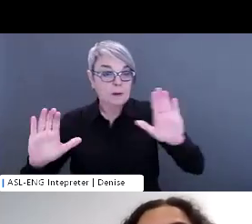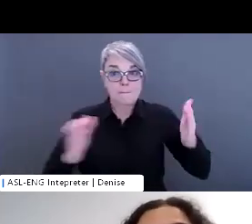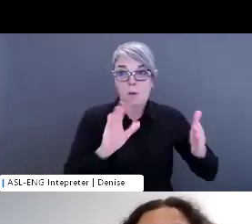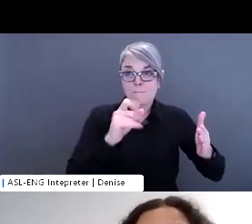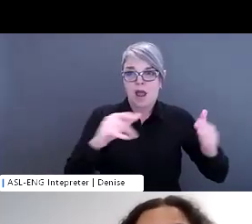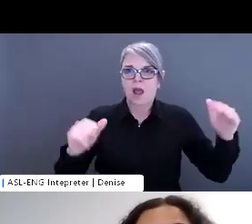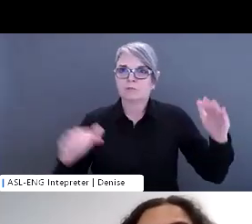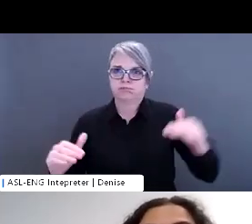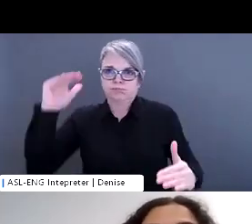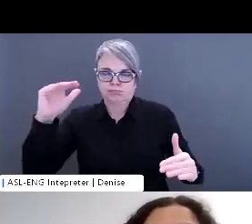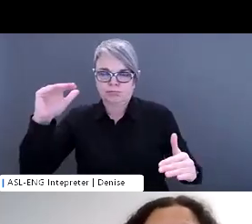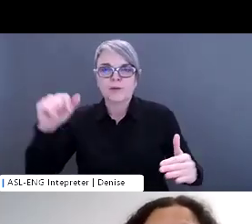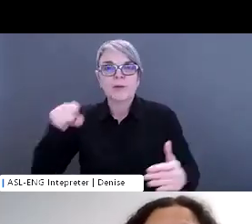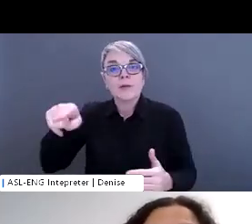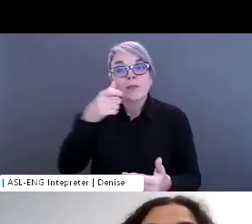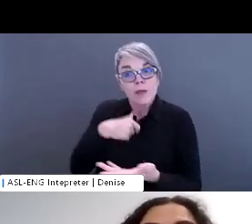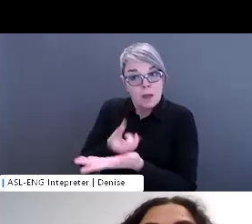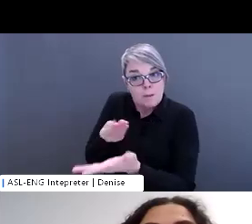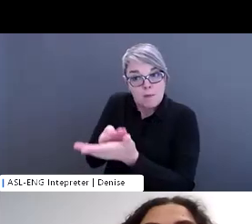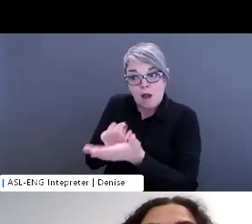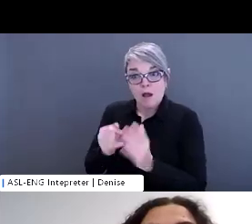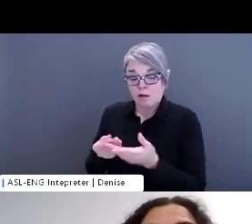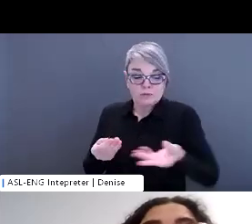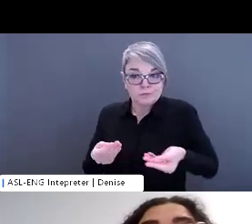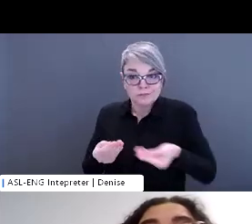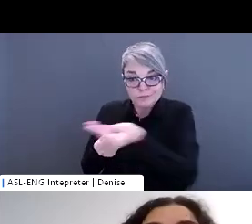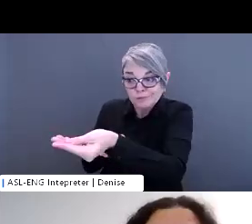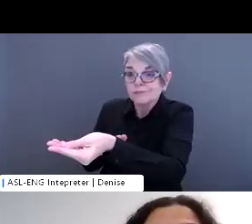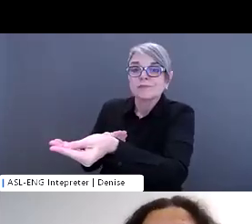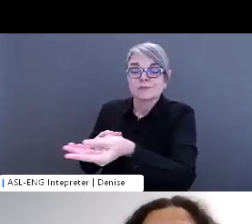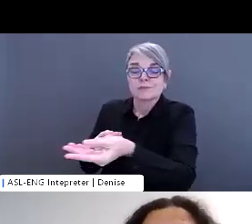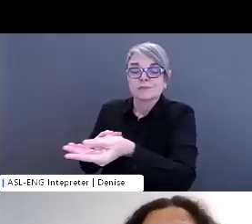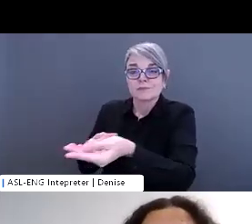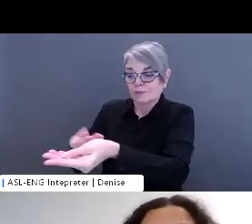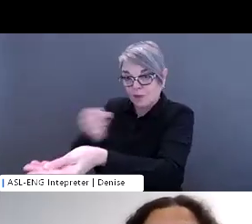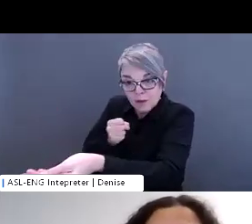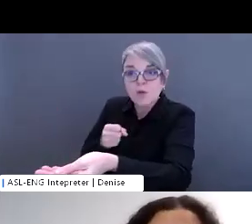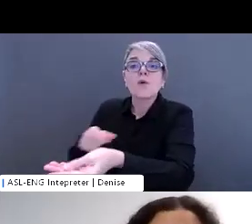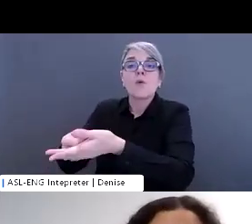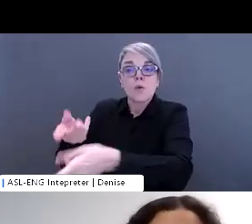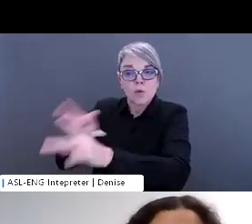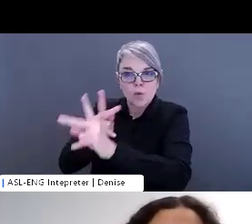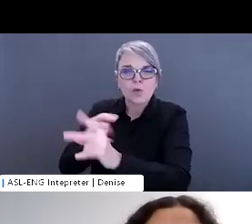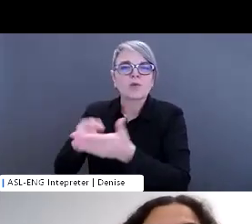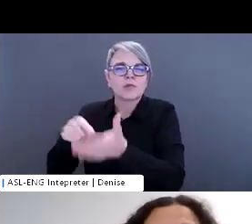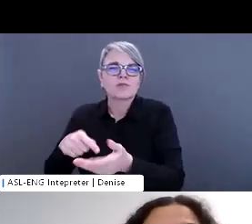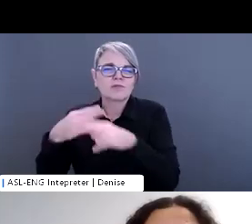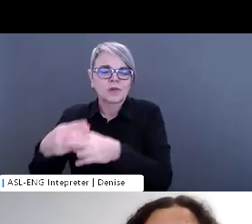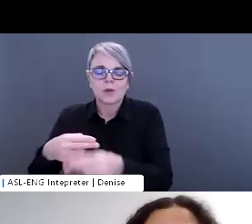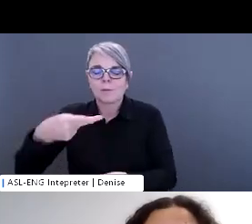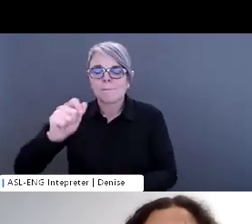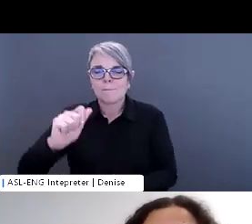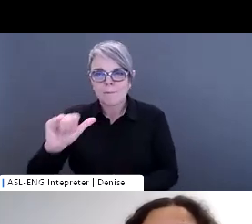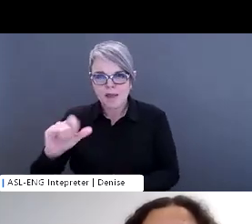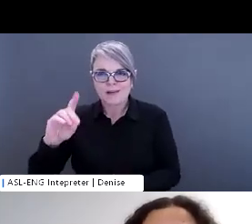a cash advance or a payday loan. So this is not, so this is money that you have to pay back at a higher